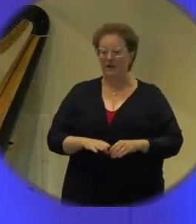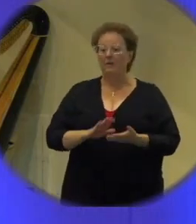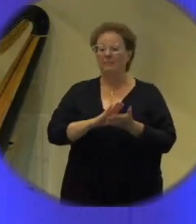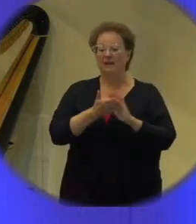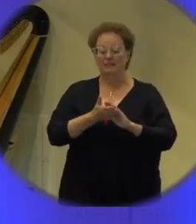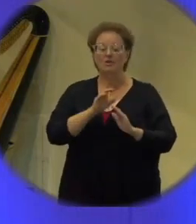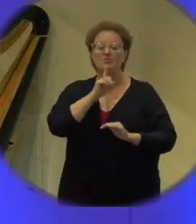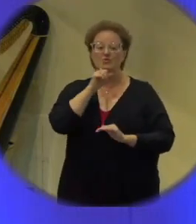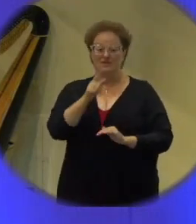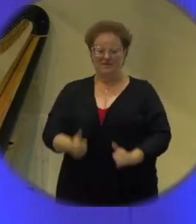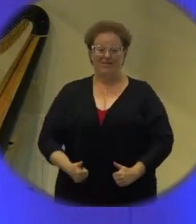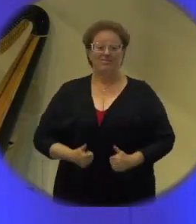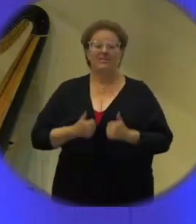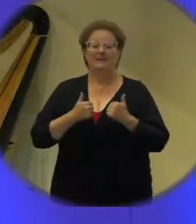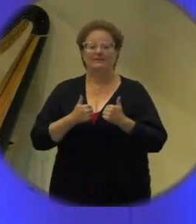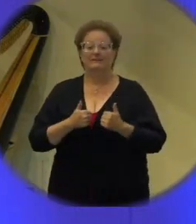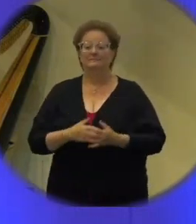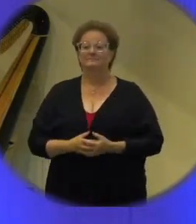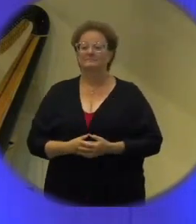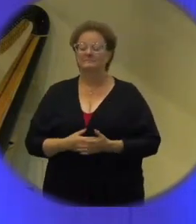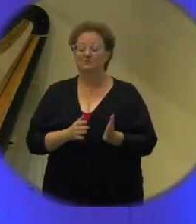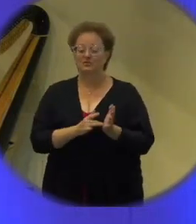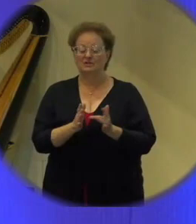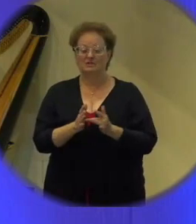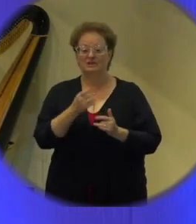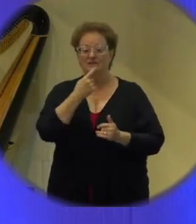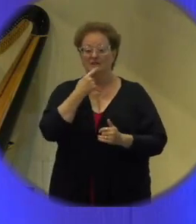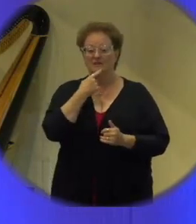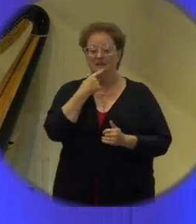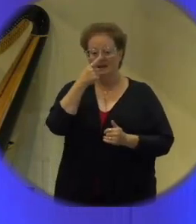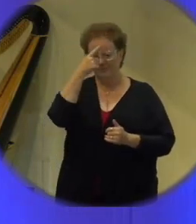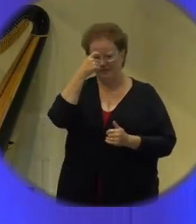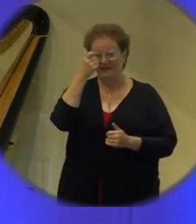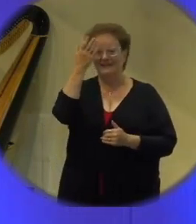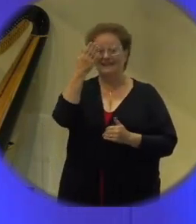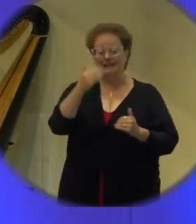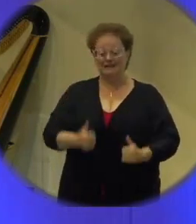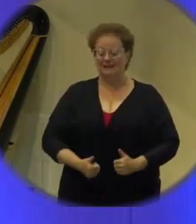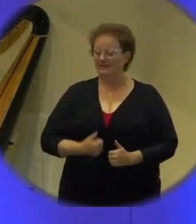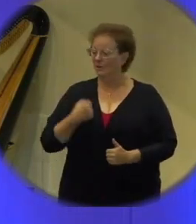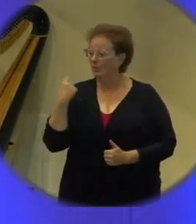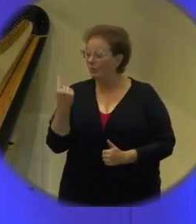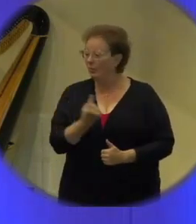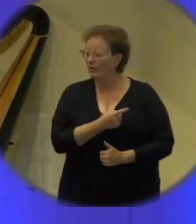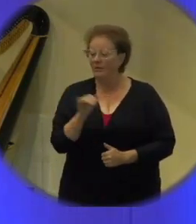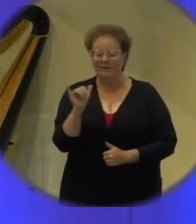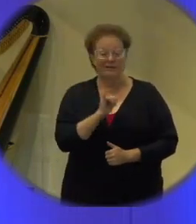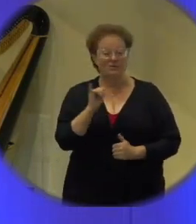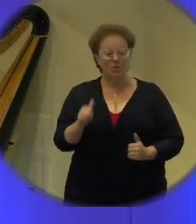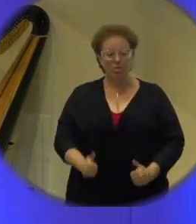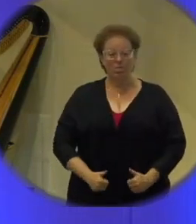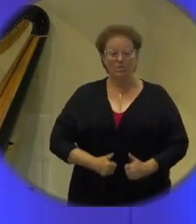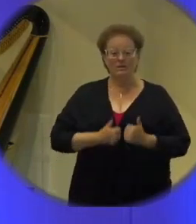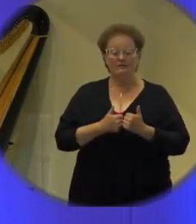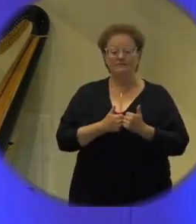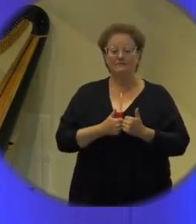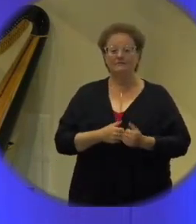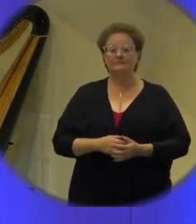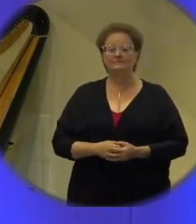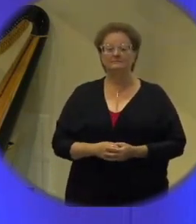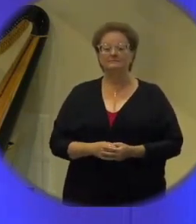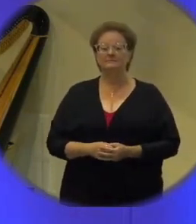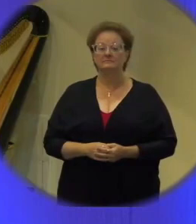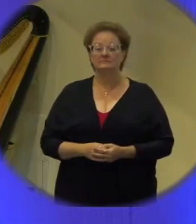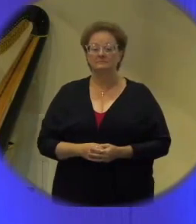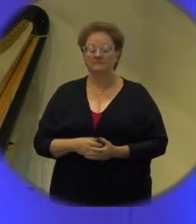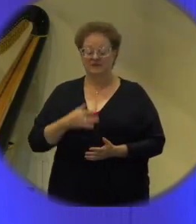You know, so we have these verses, because I live, Jesus says, you will live also. So again, this text, when the world seems strongest and our fear